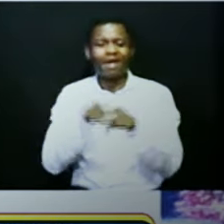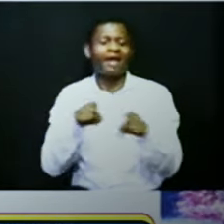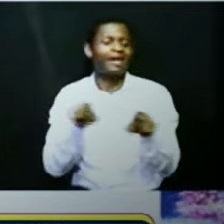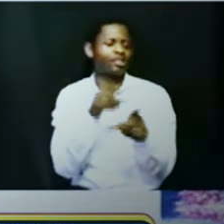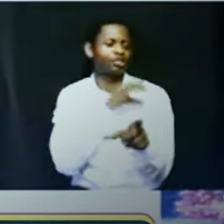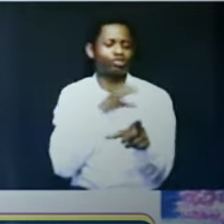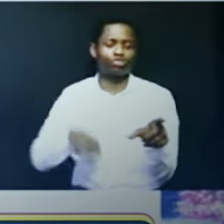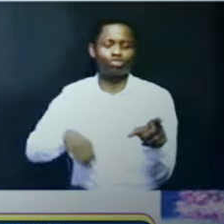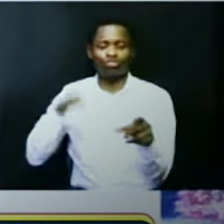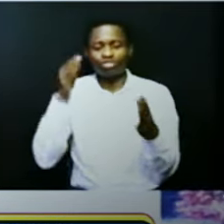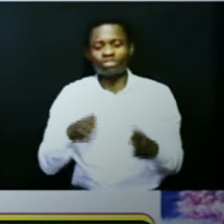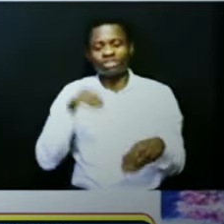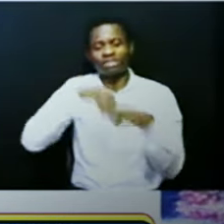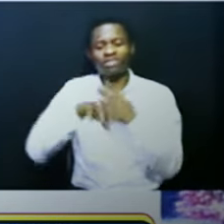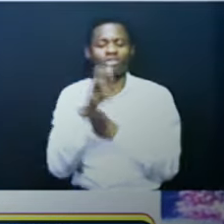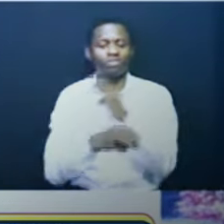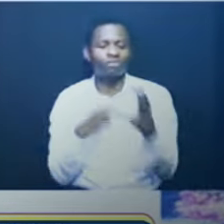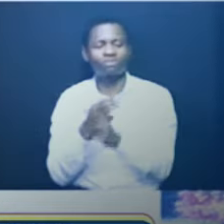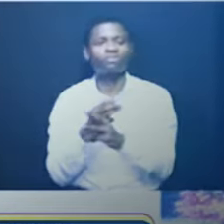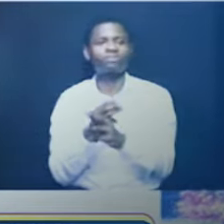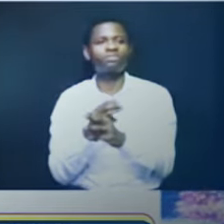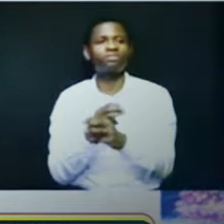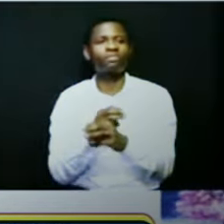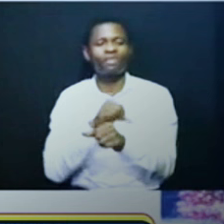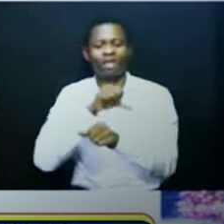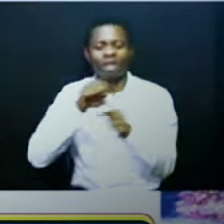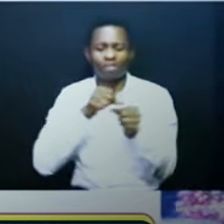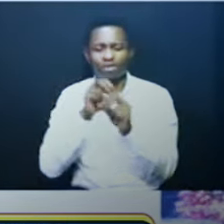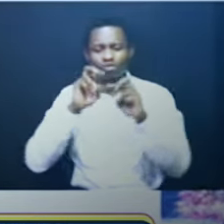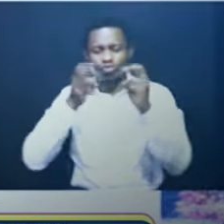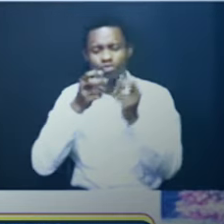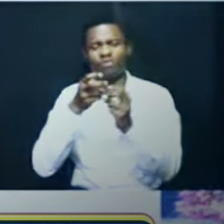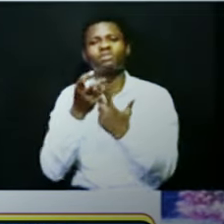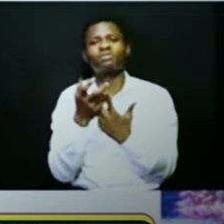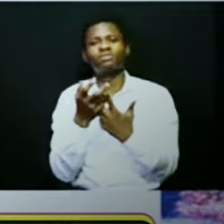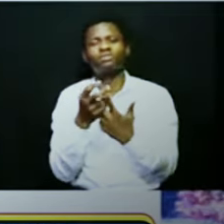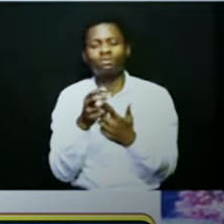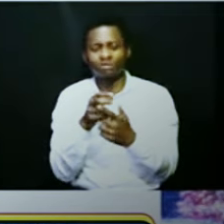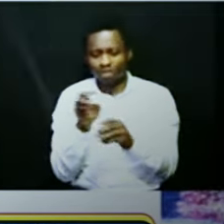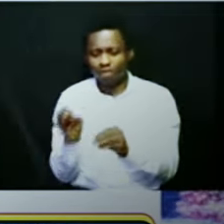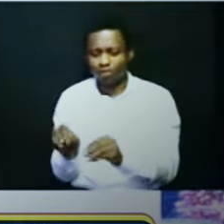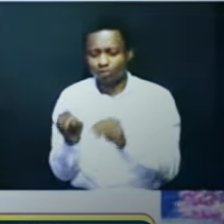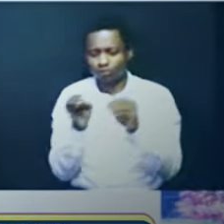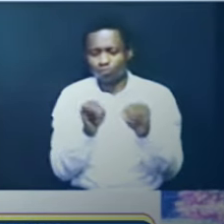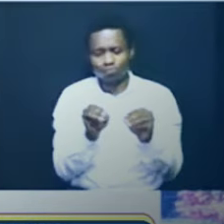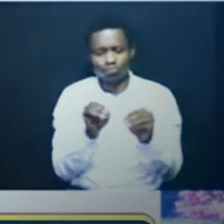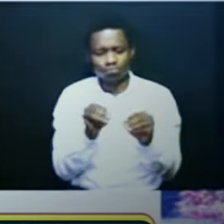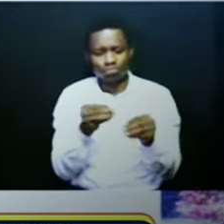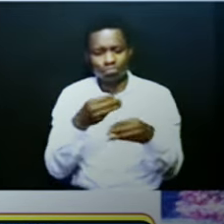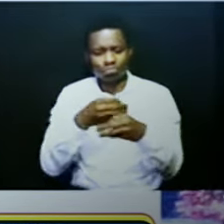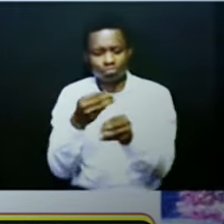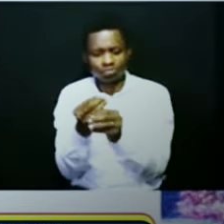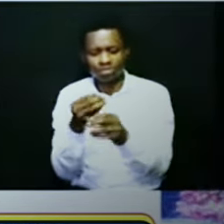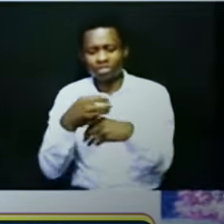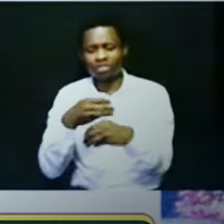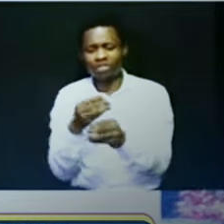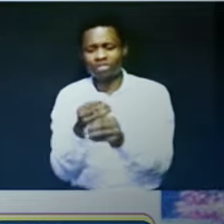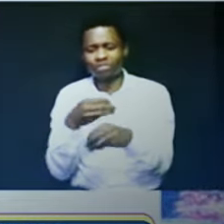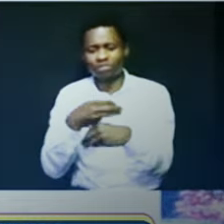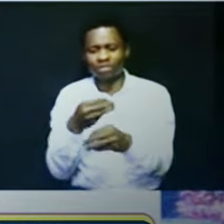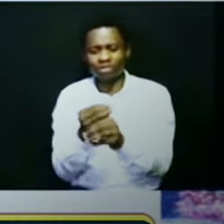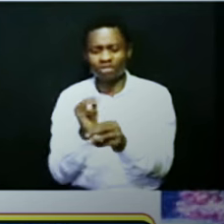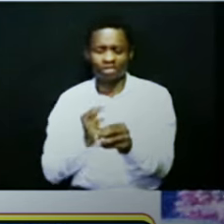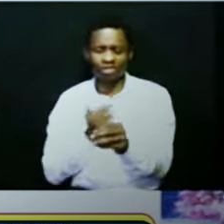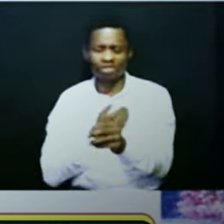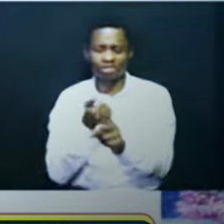In the light of the topic I'm dealing with, repositioning ourselves for maximum impact in